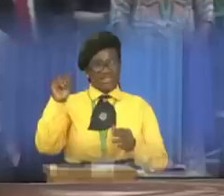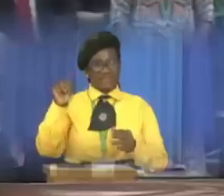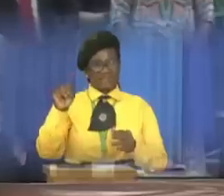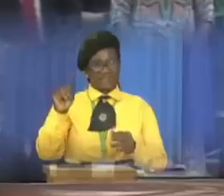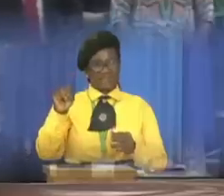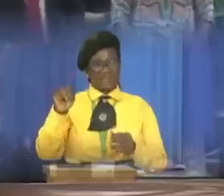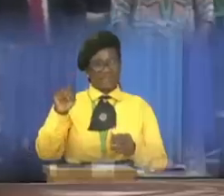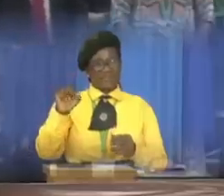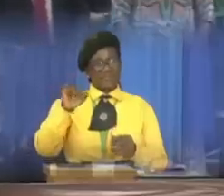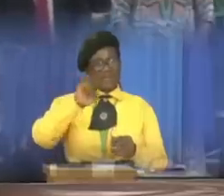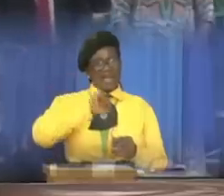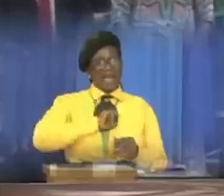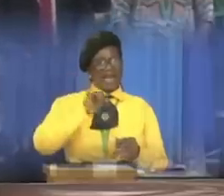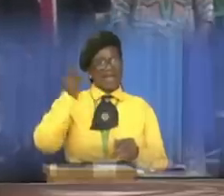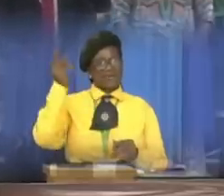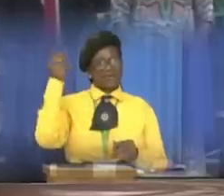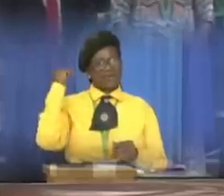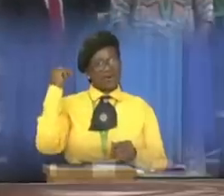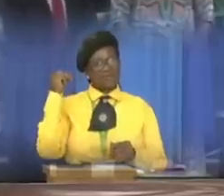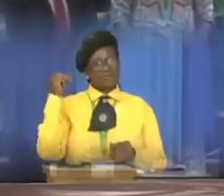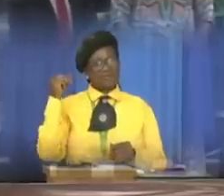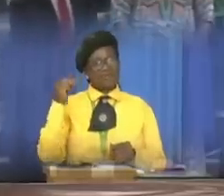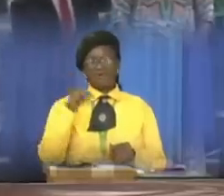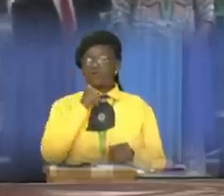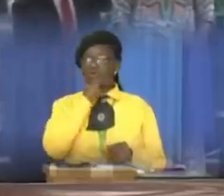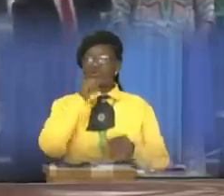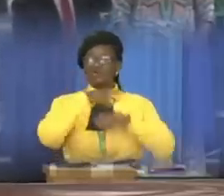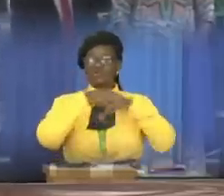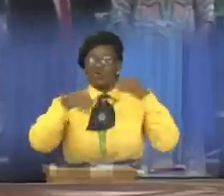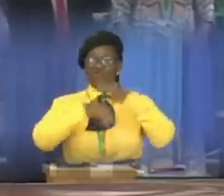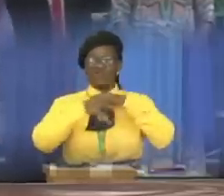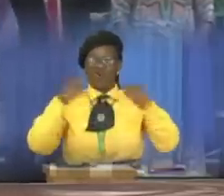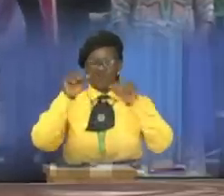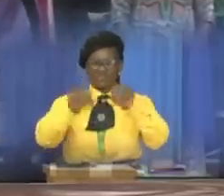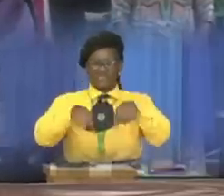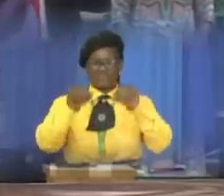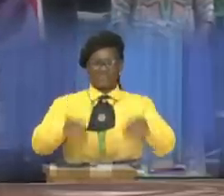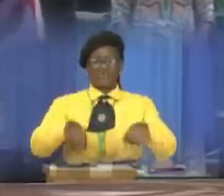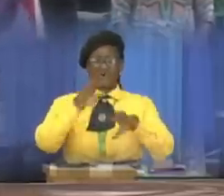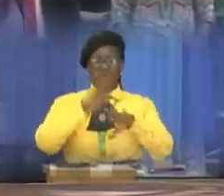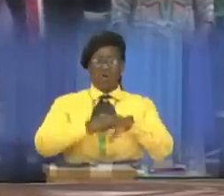I was uncomfortable on my seat.